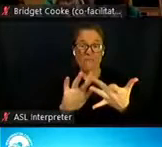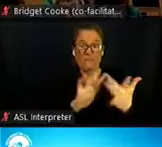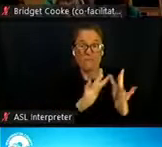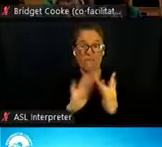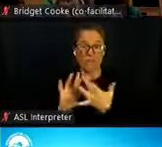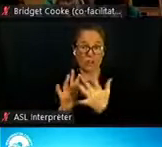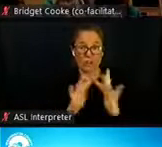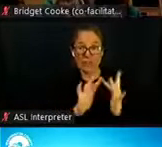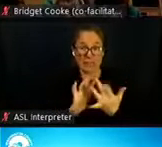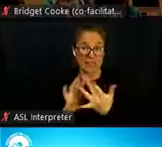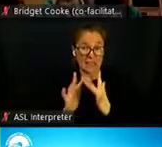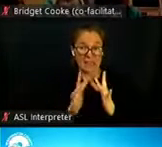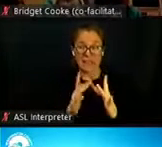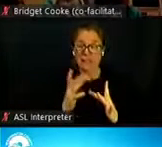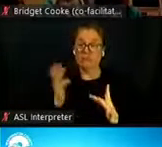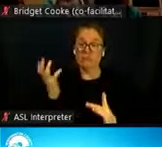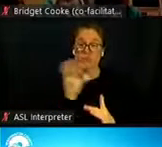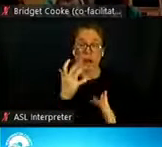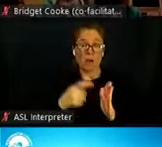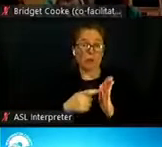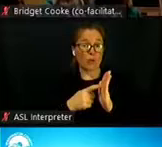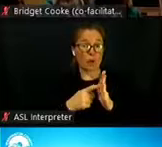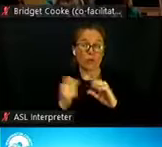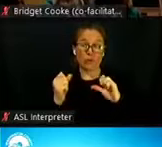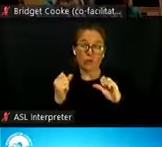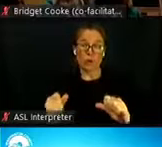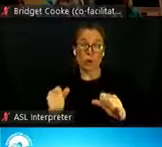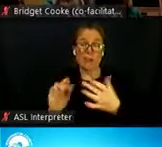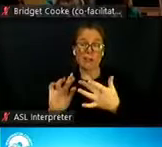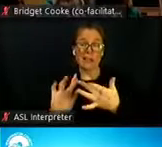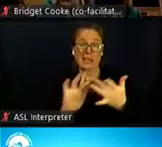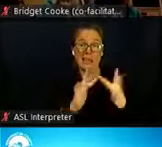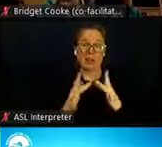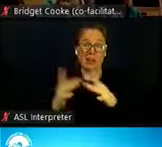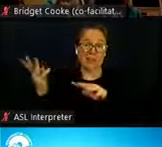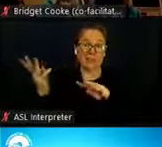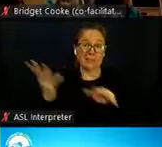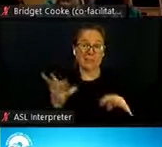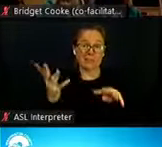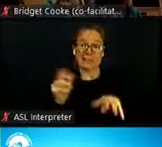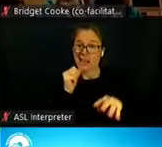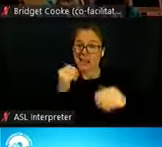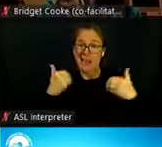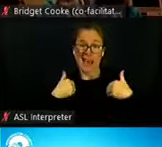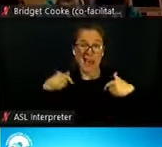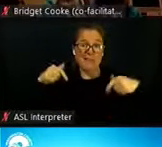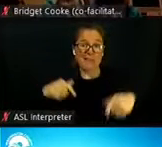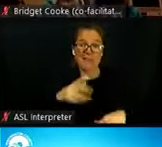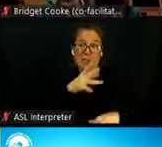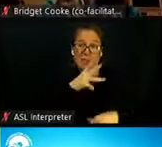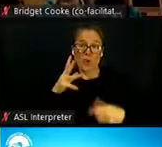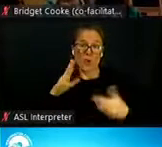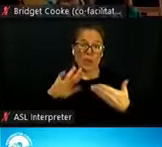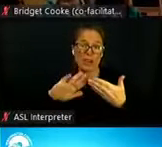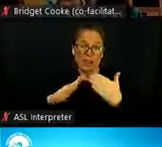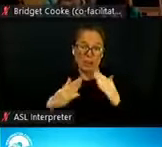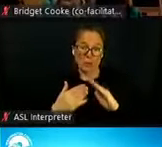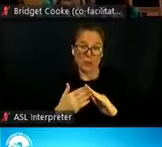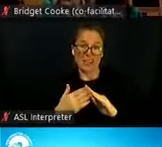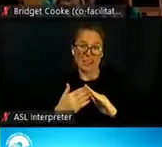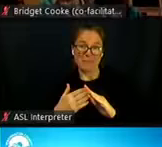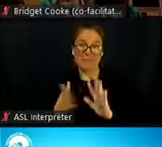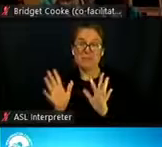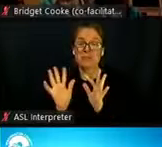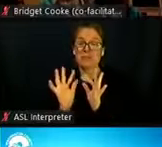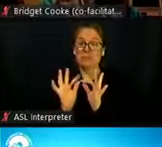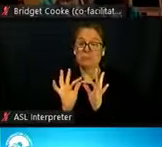and that requires a strong internet system, and we don't have that in our rural communities. And so we are working hard with